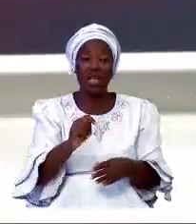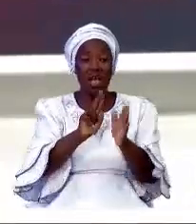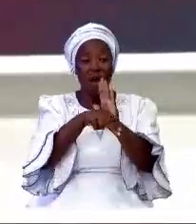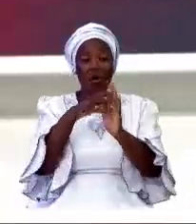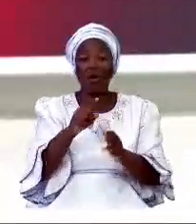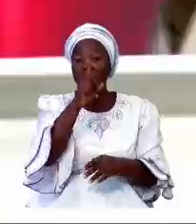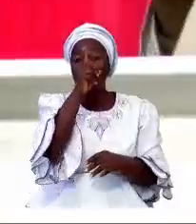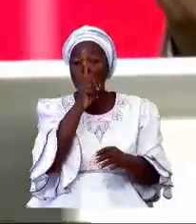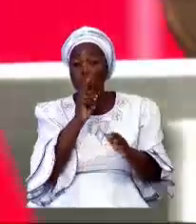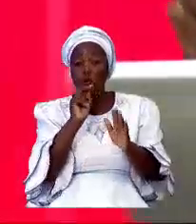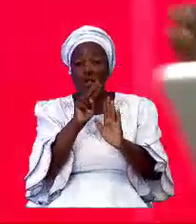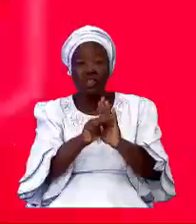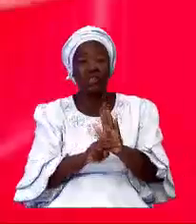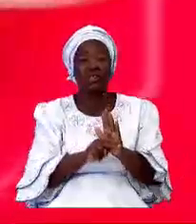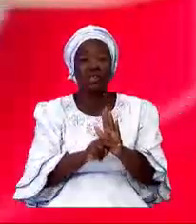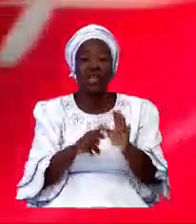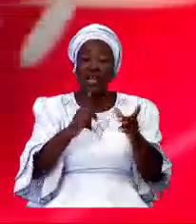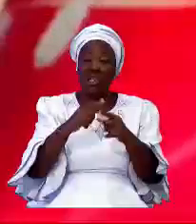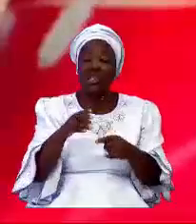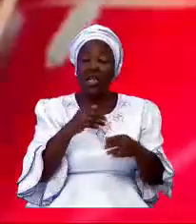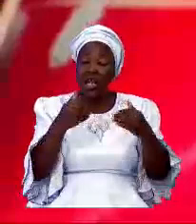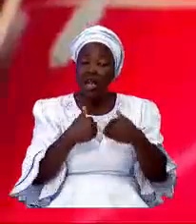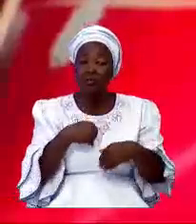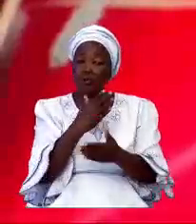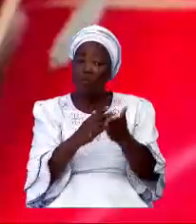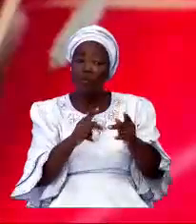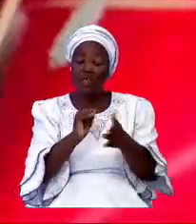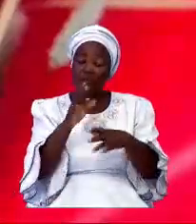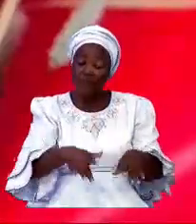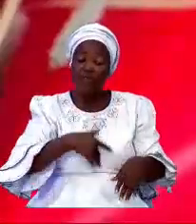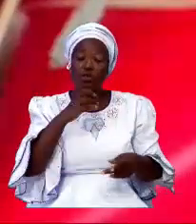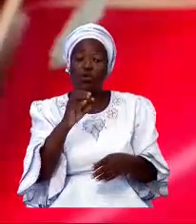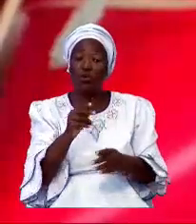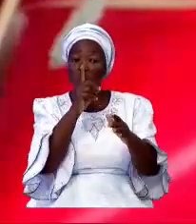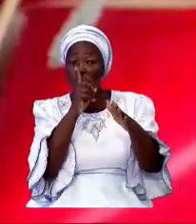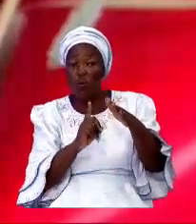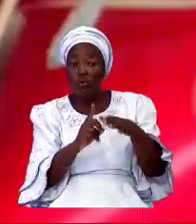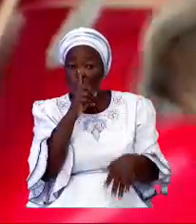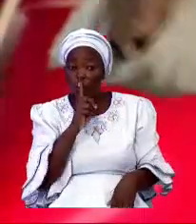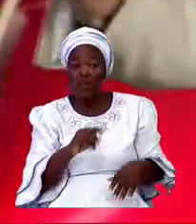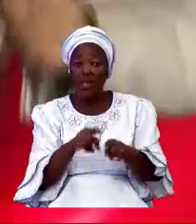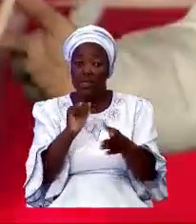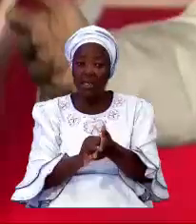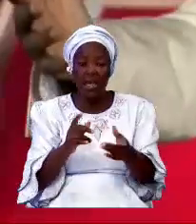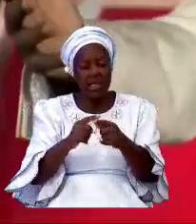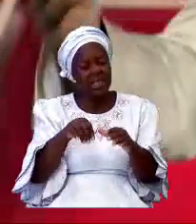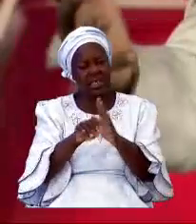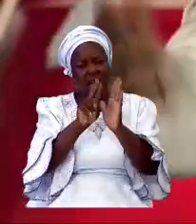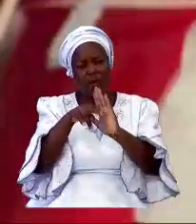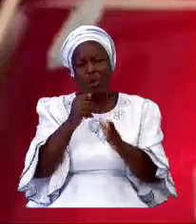hour of loneliness. And there are people that feel so lonely, and in the hour